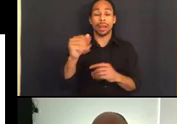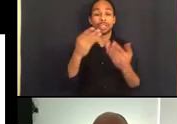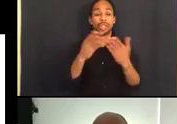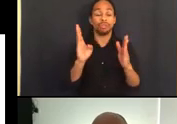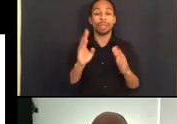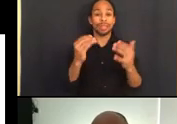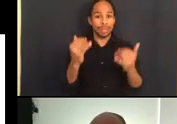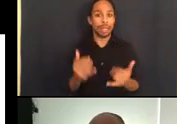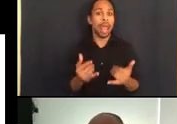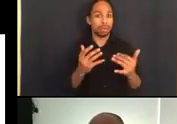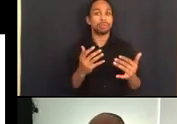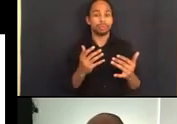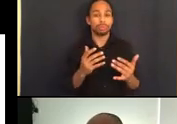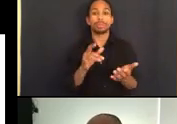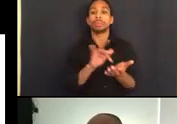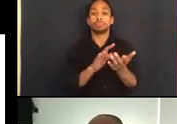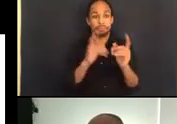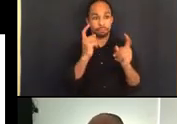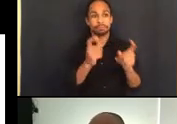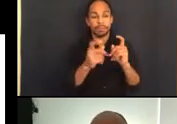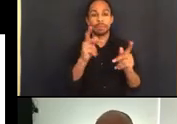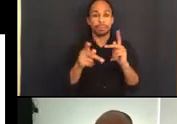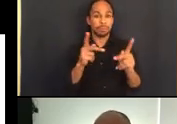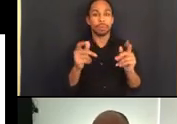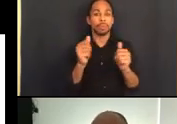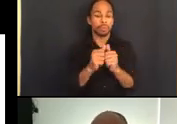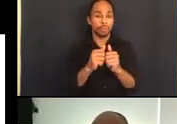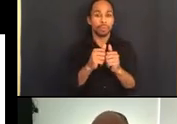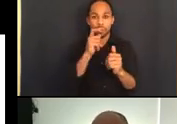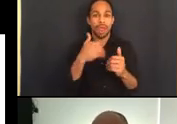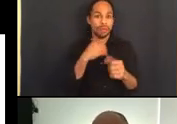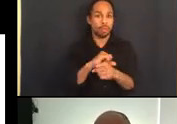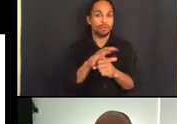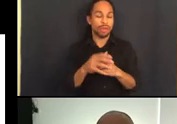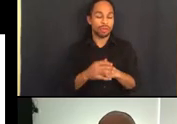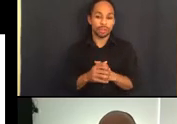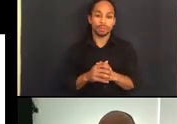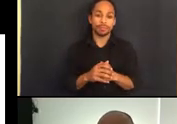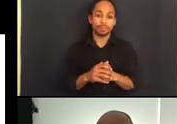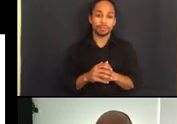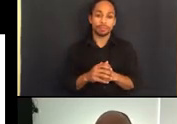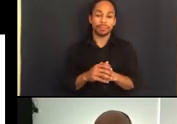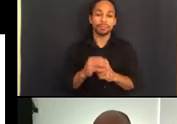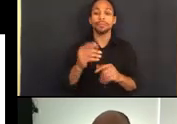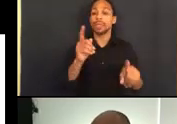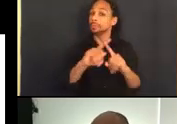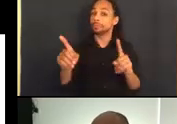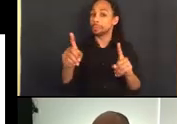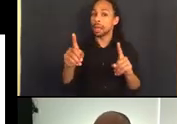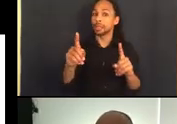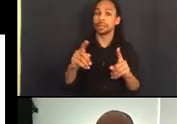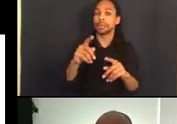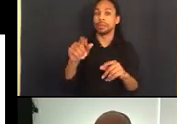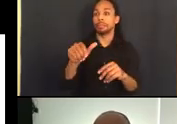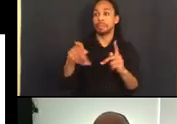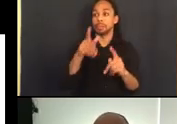coronavirus, which has created an even greater gap than has already existed in medical attention for those needing treatment for non-COVID